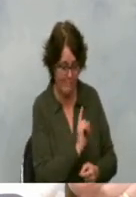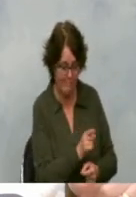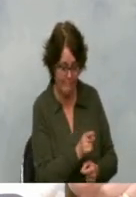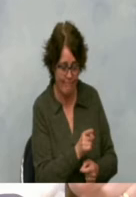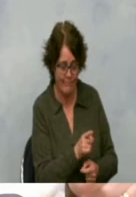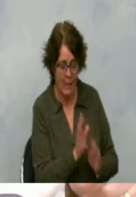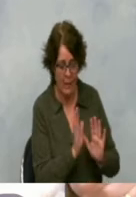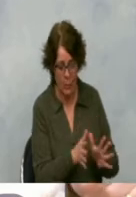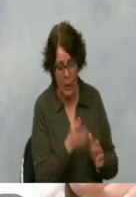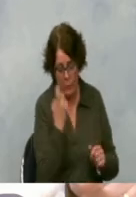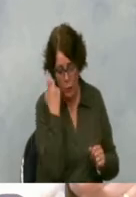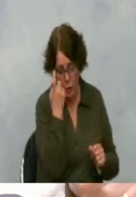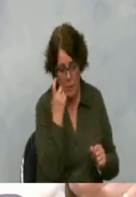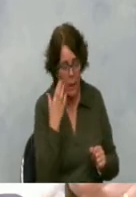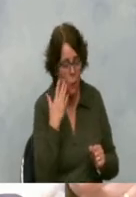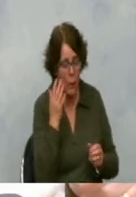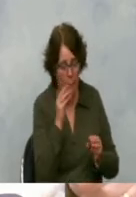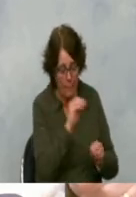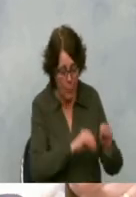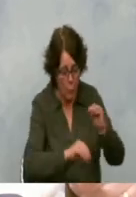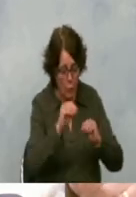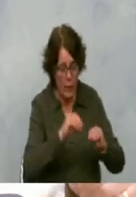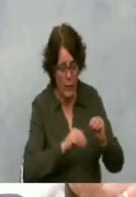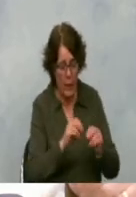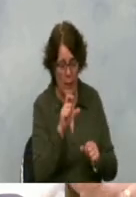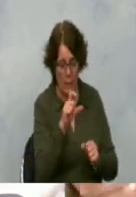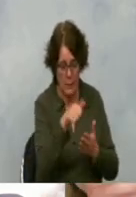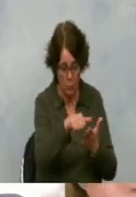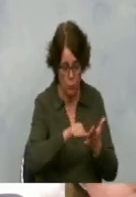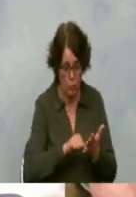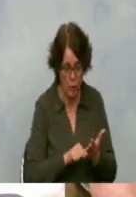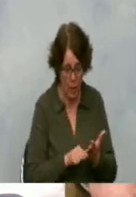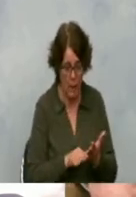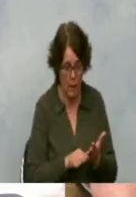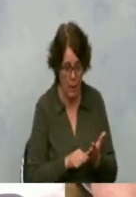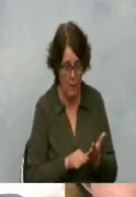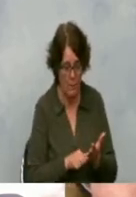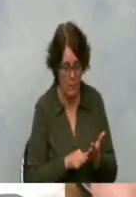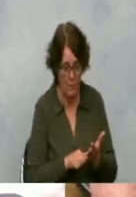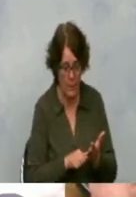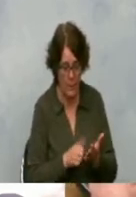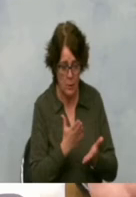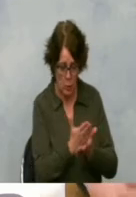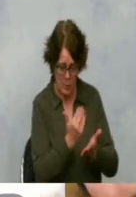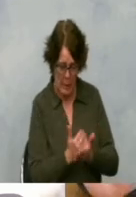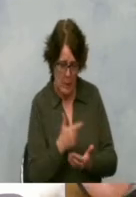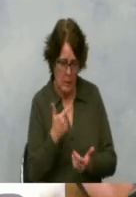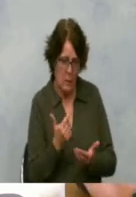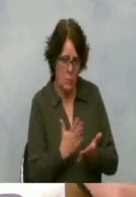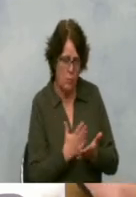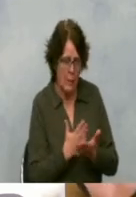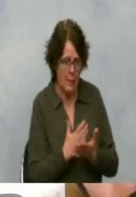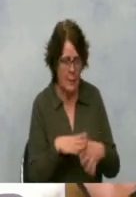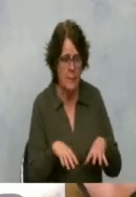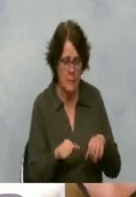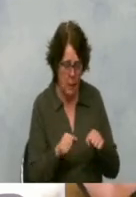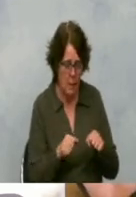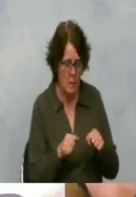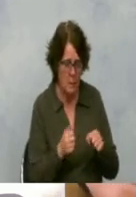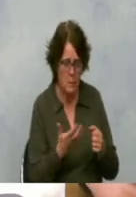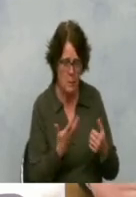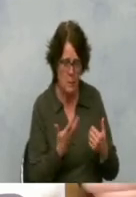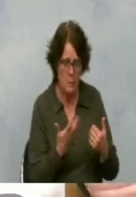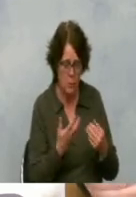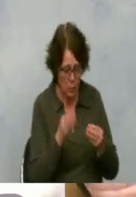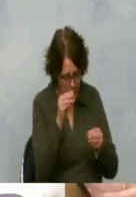to be considered when putting together a capital programme. So section 7 really starts to